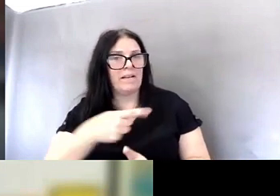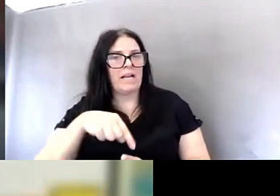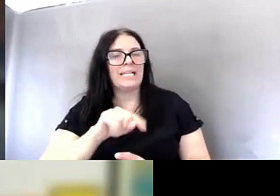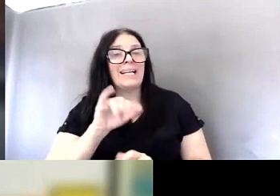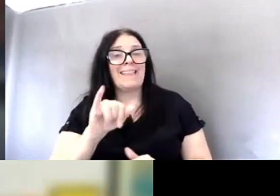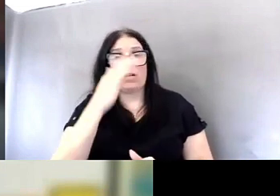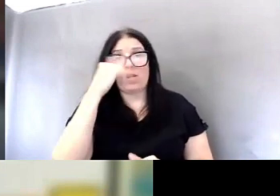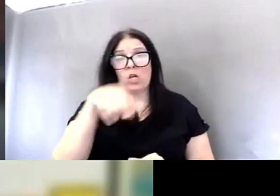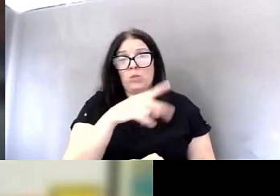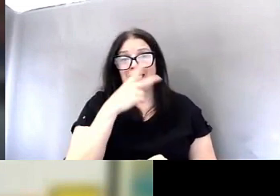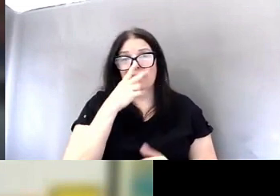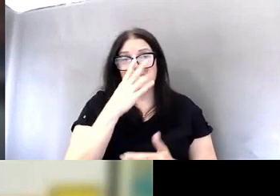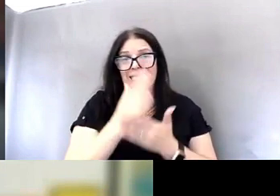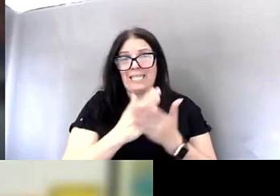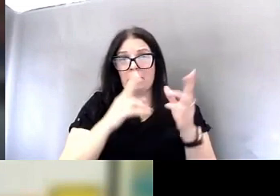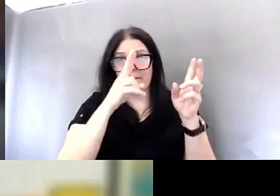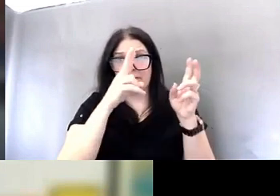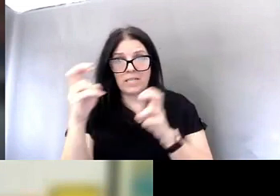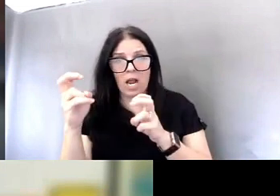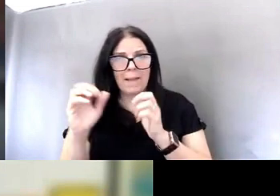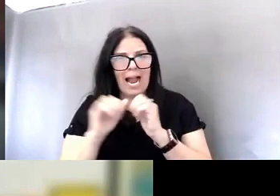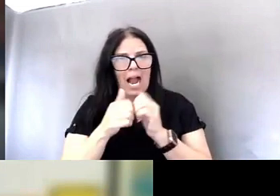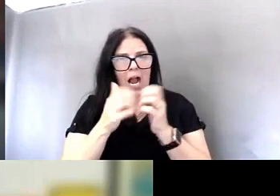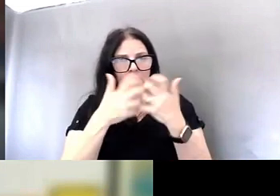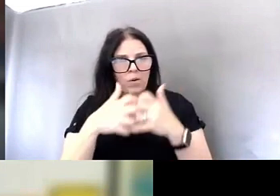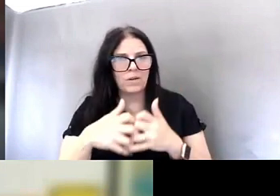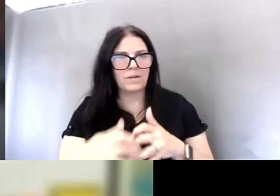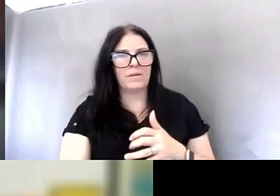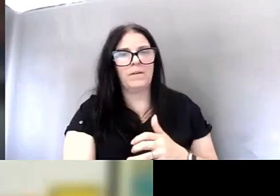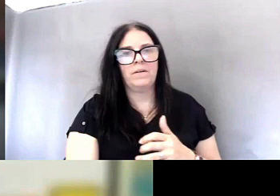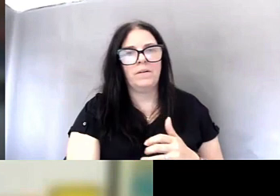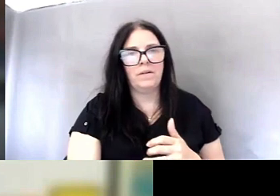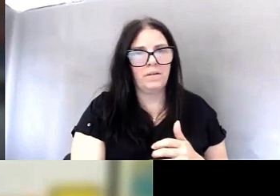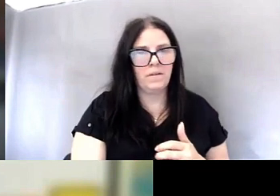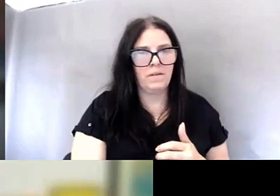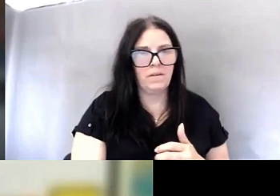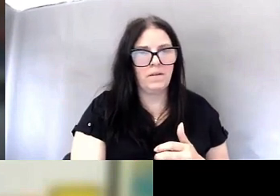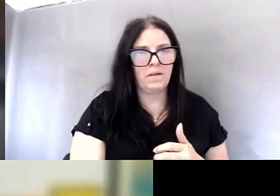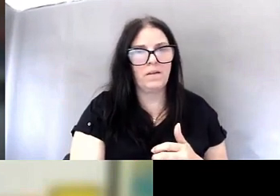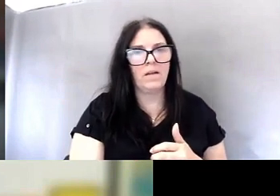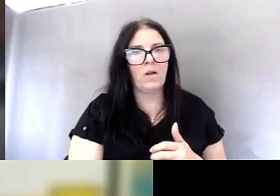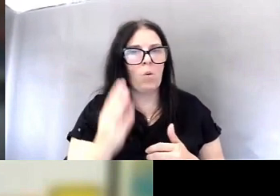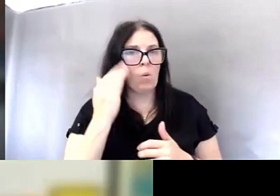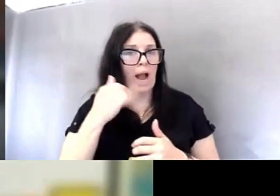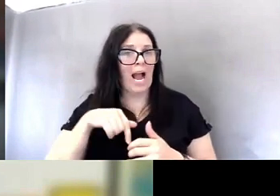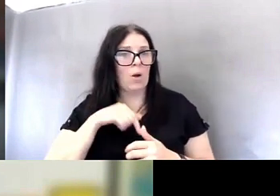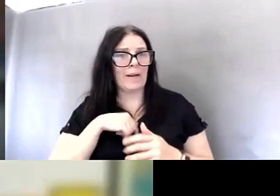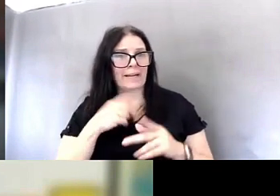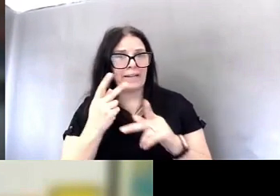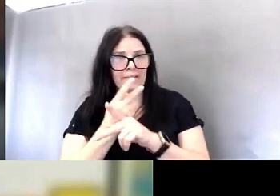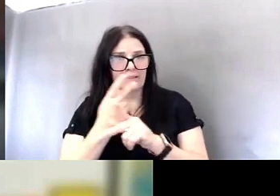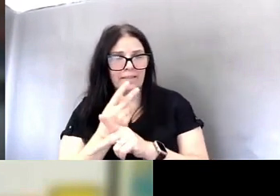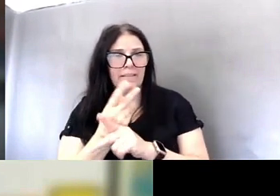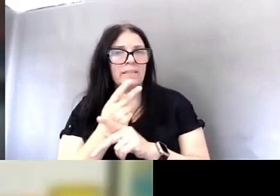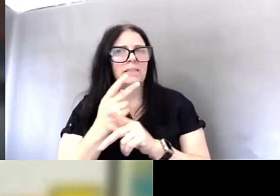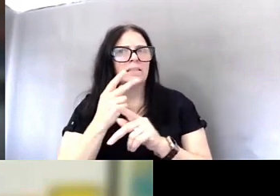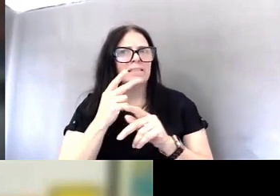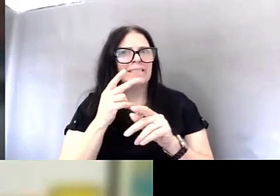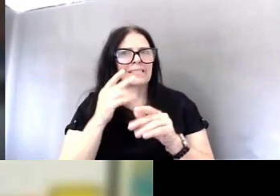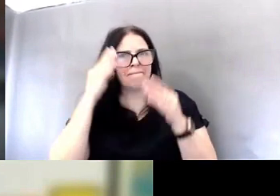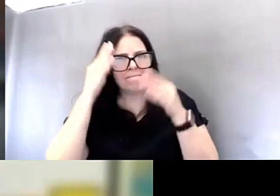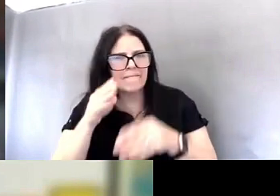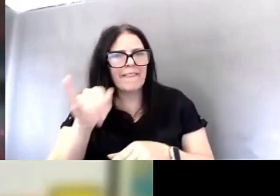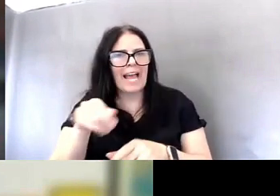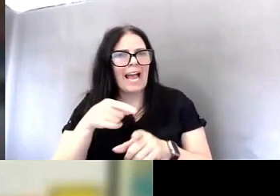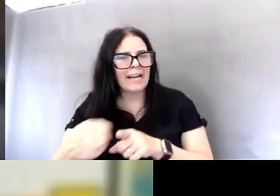the topics organized the way they are, why we spent so much effort on those areas and put